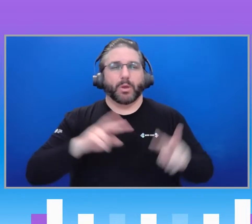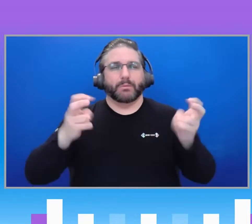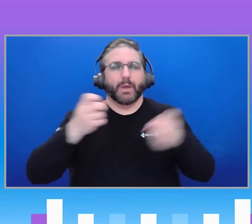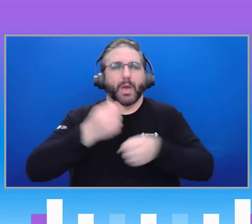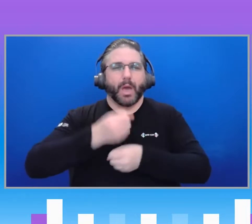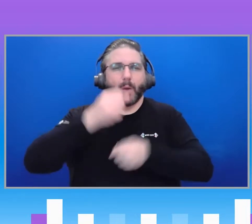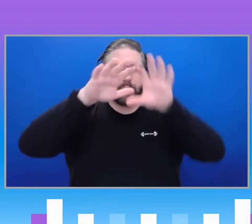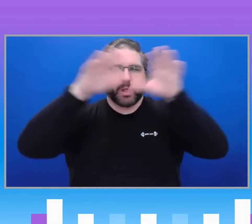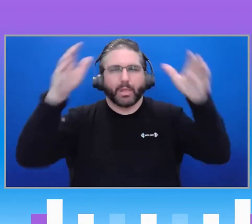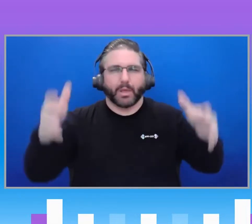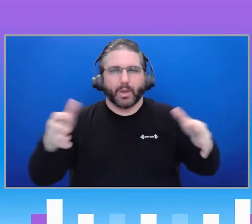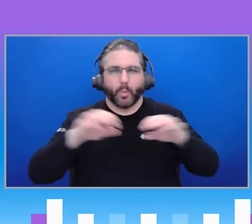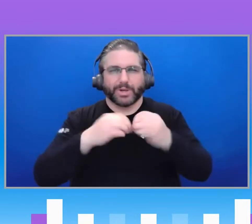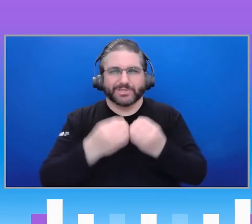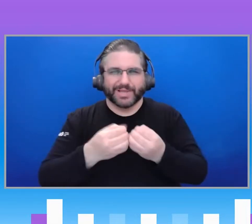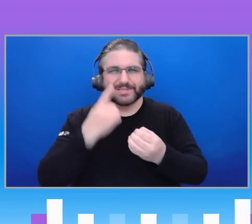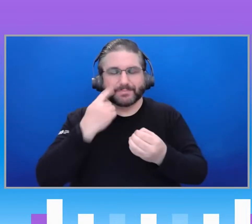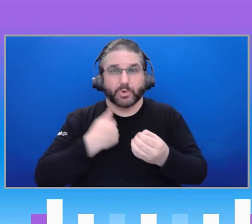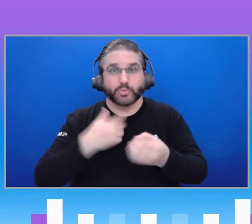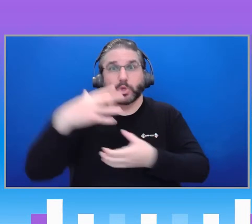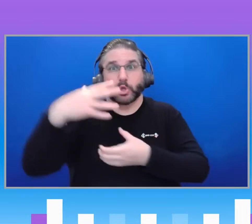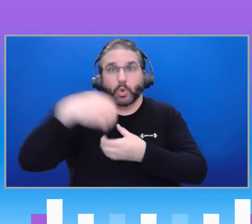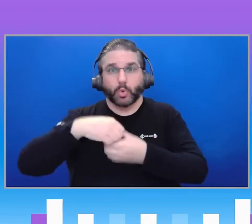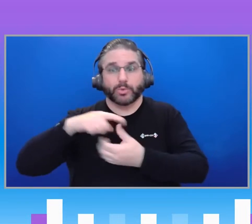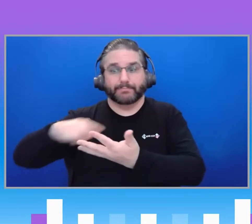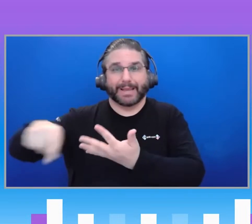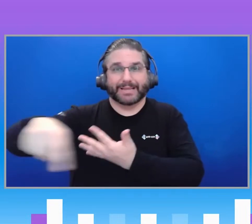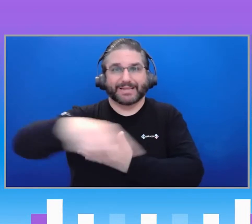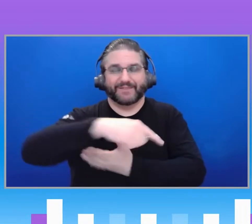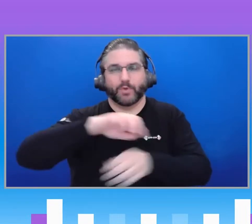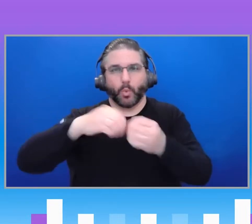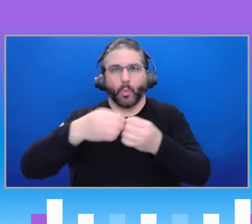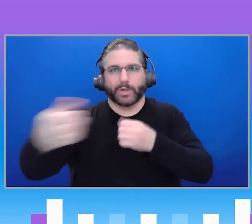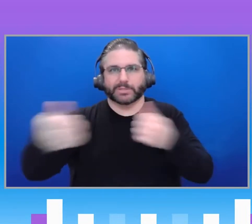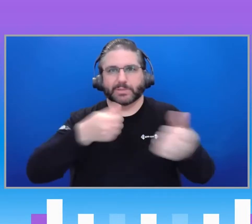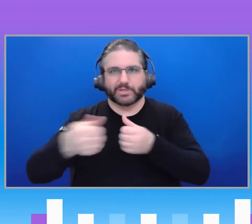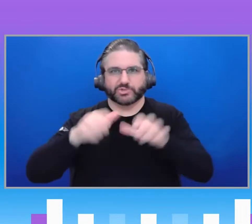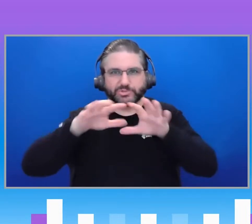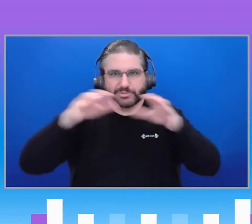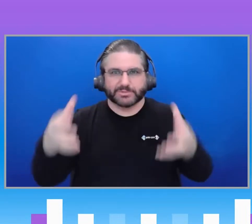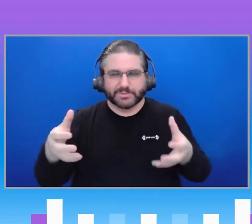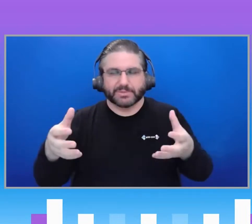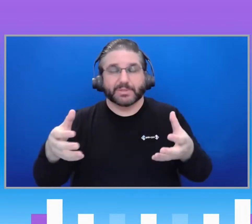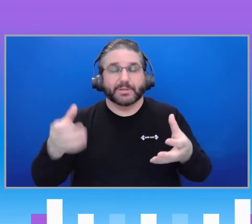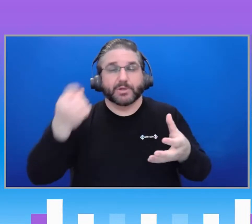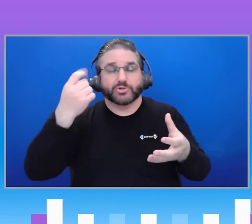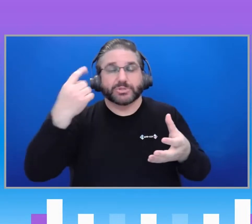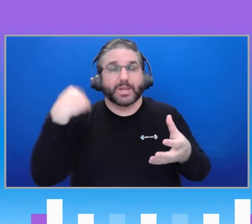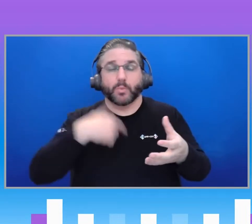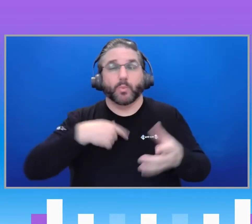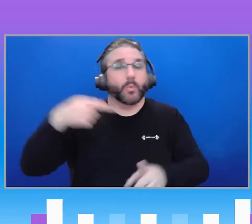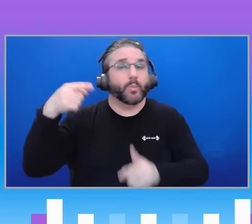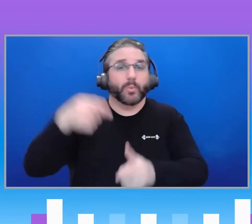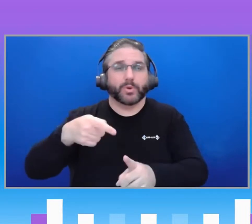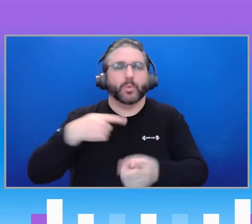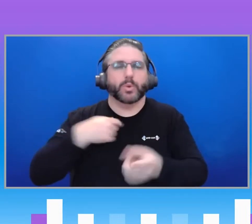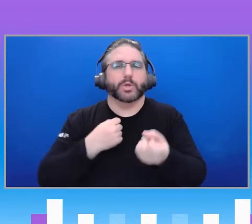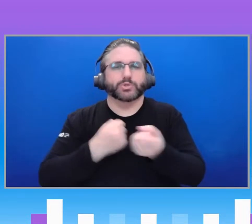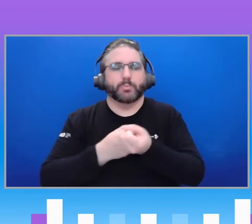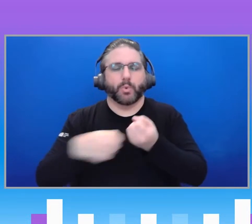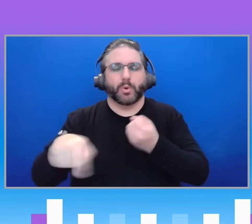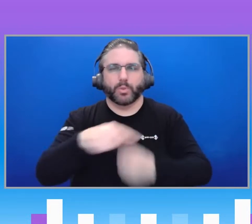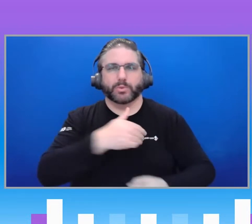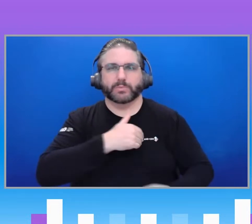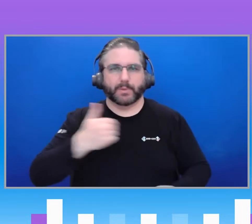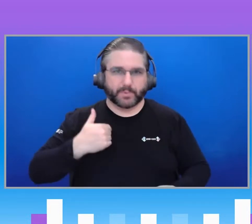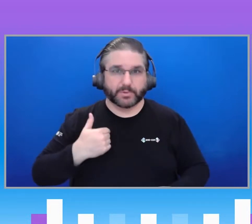organization of organizations, one of our main objectives is to support our members. So we developed, and I encourage